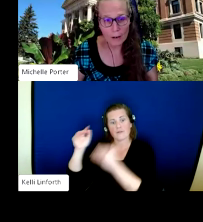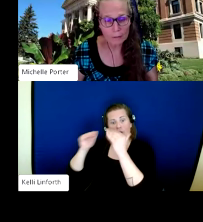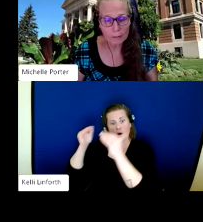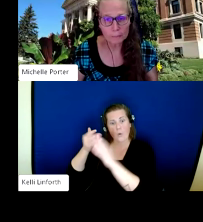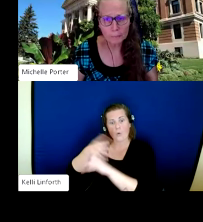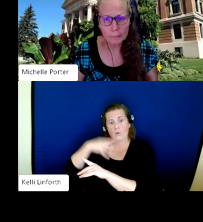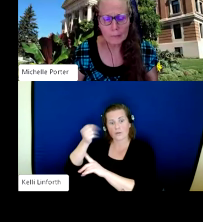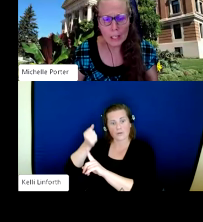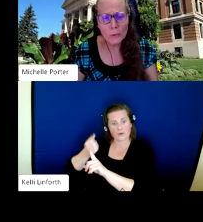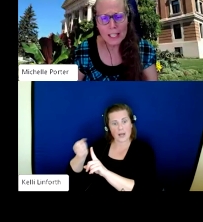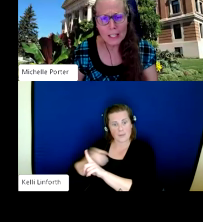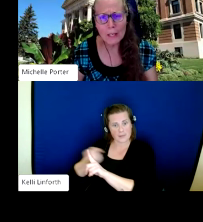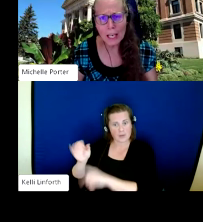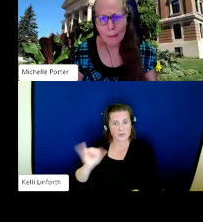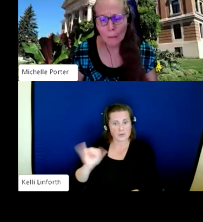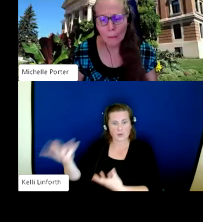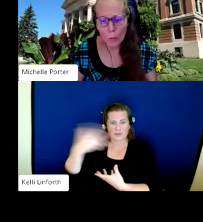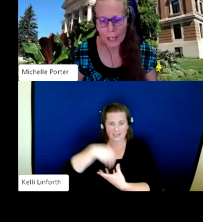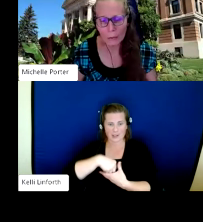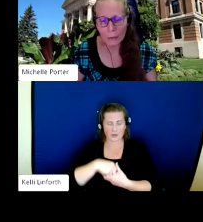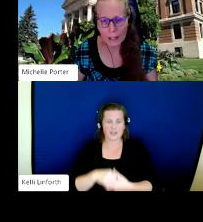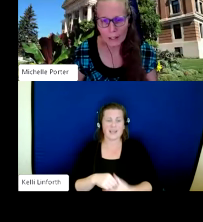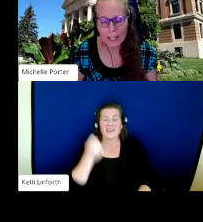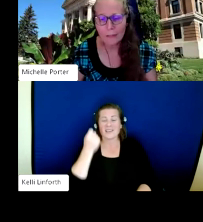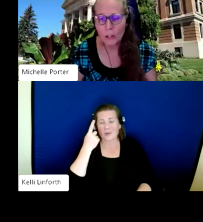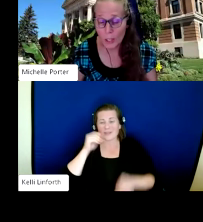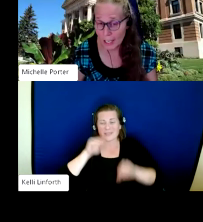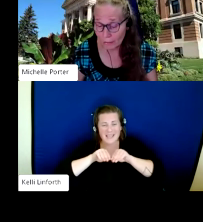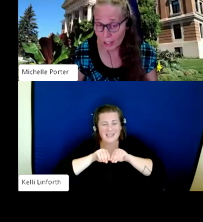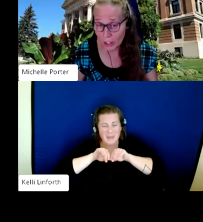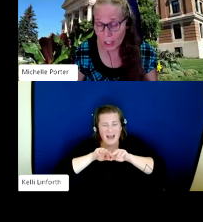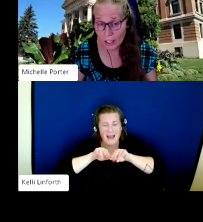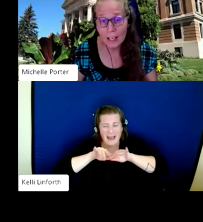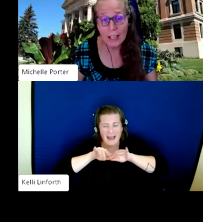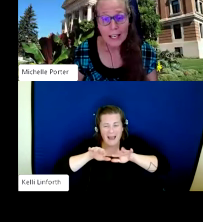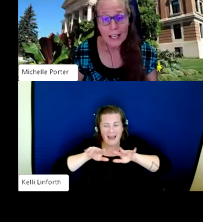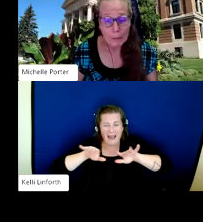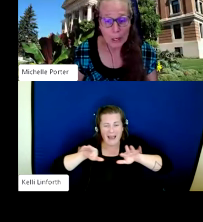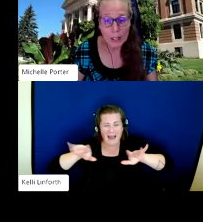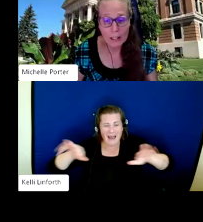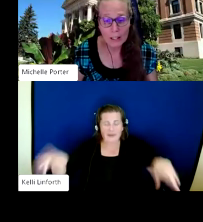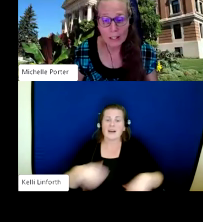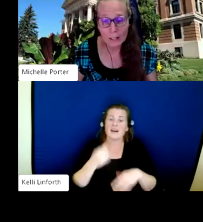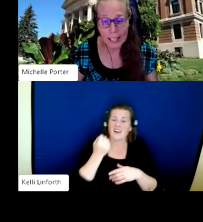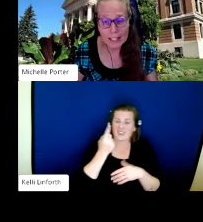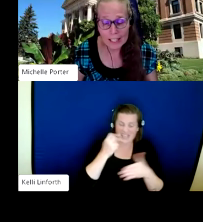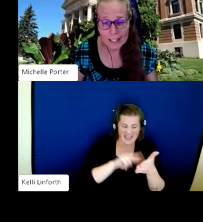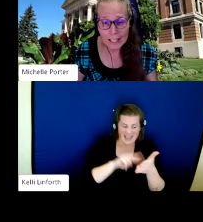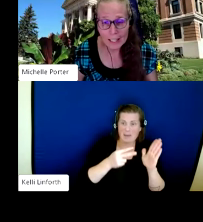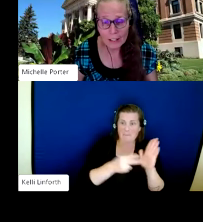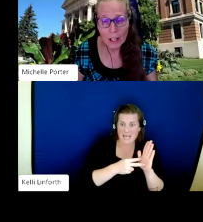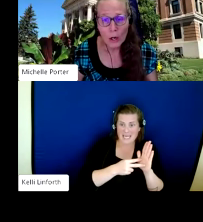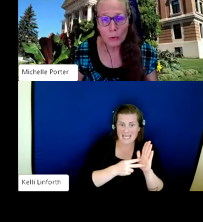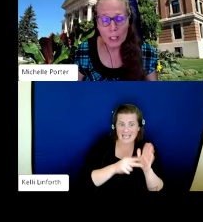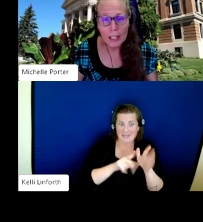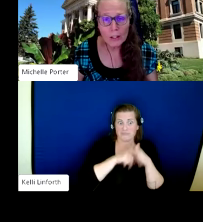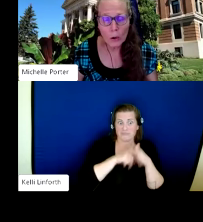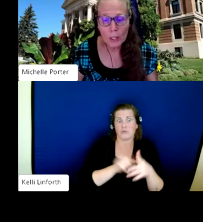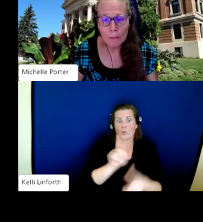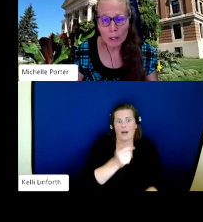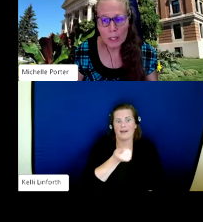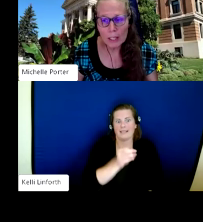part of. So it is becoming more widely recognized, even though the definition came out in the late 60s.